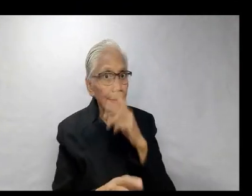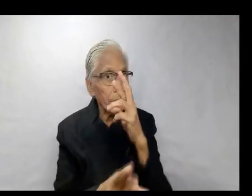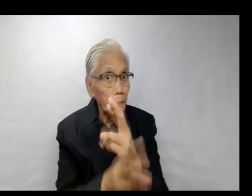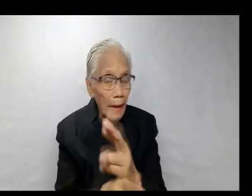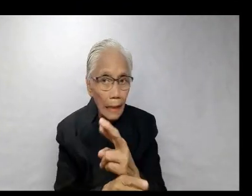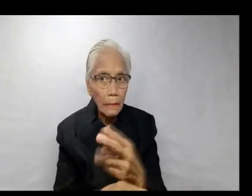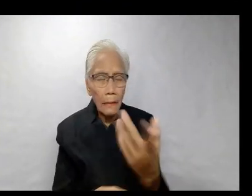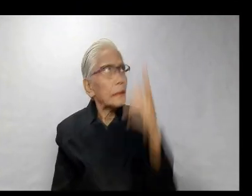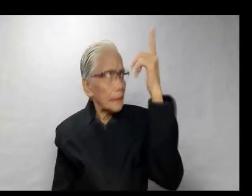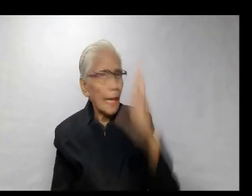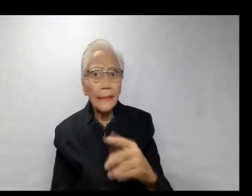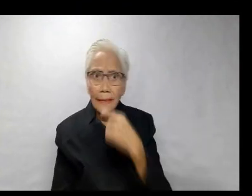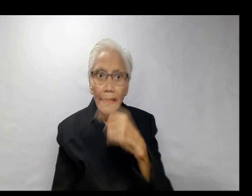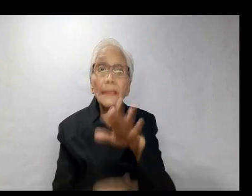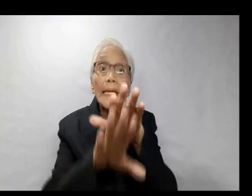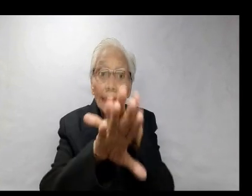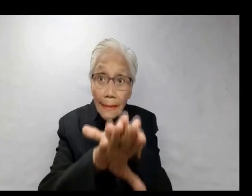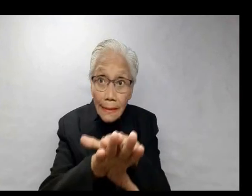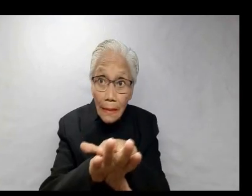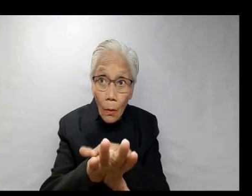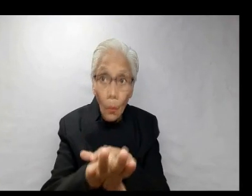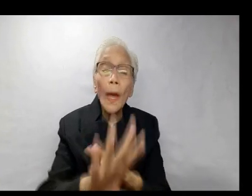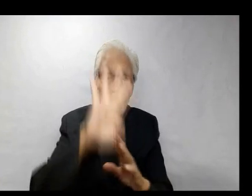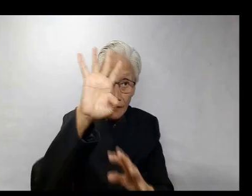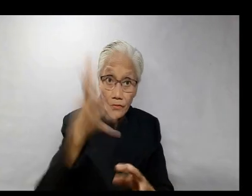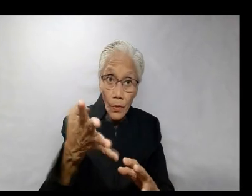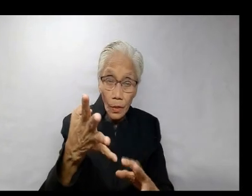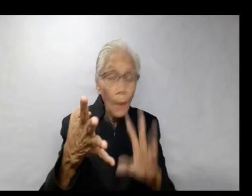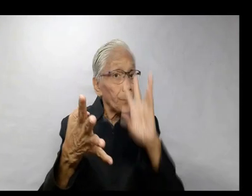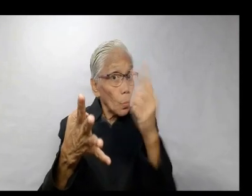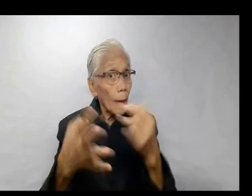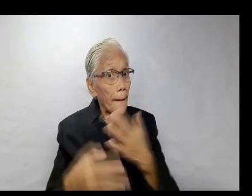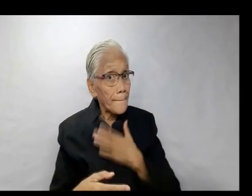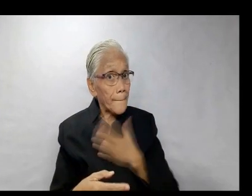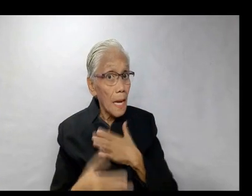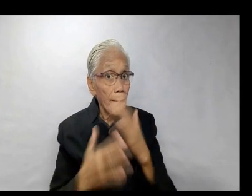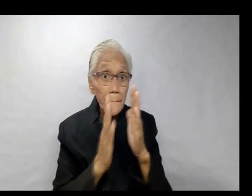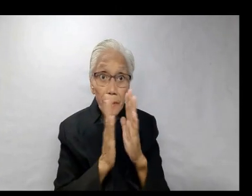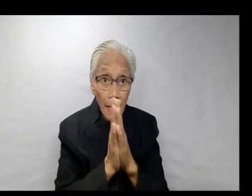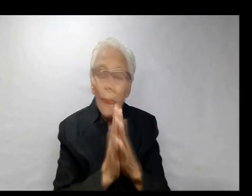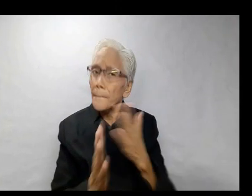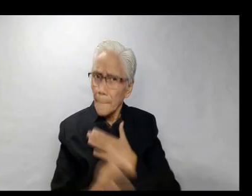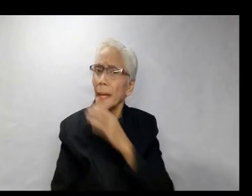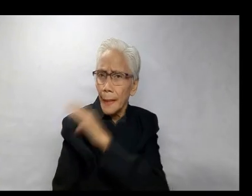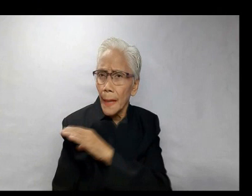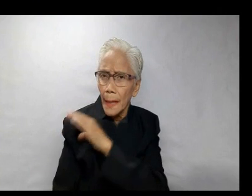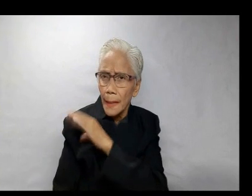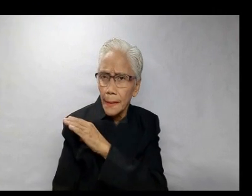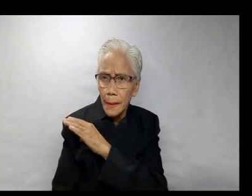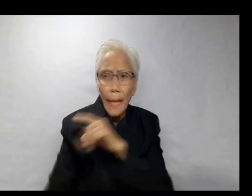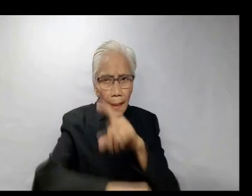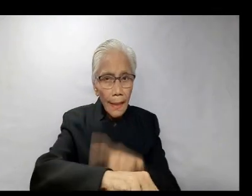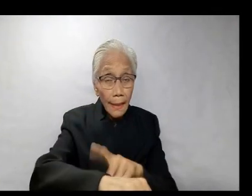God says slow. And fourth, when my prayer, my character,